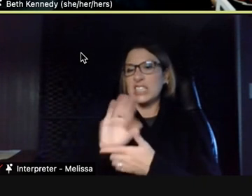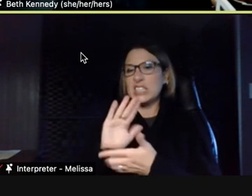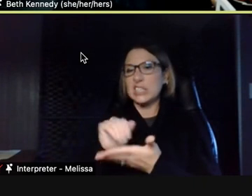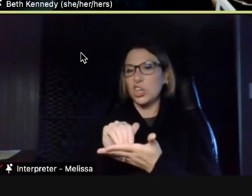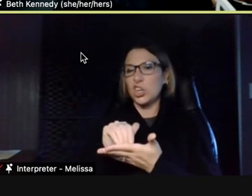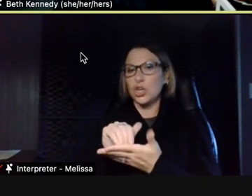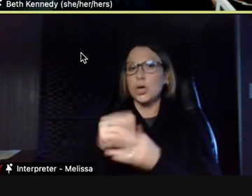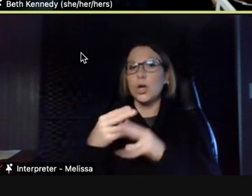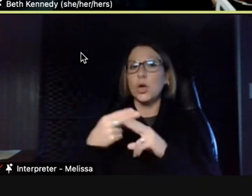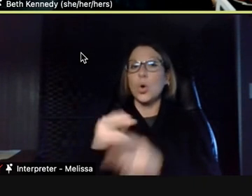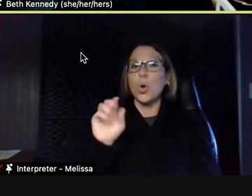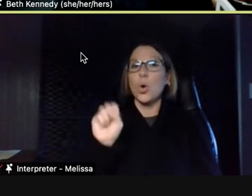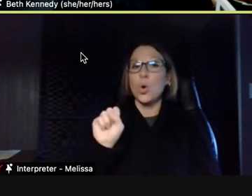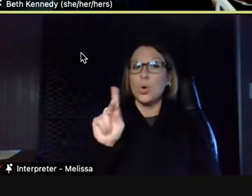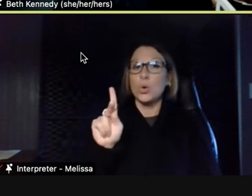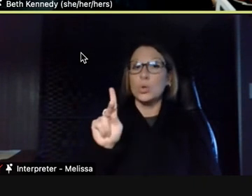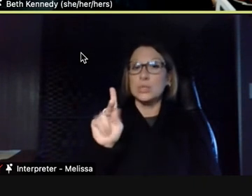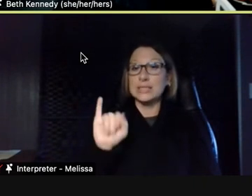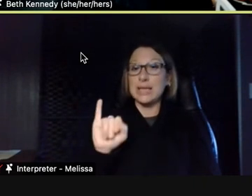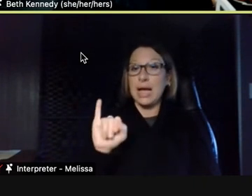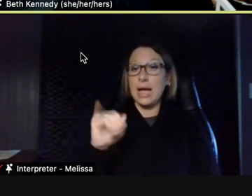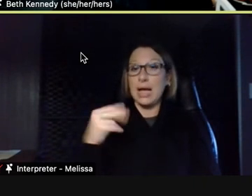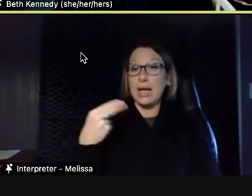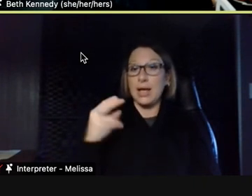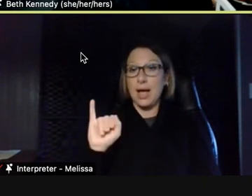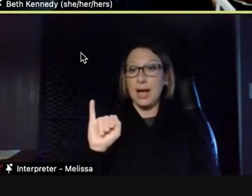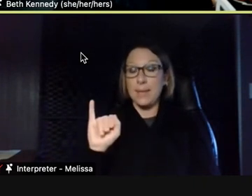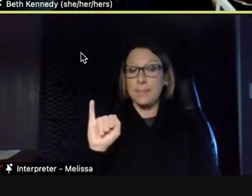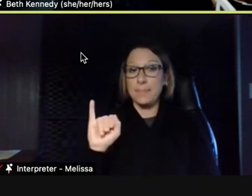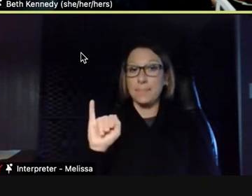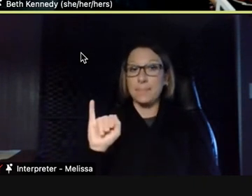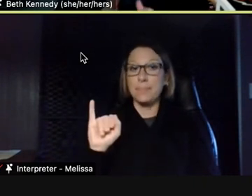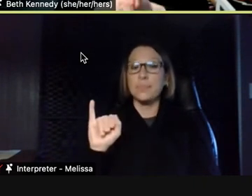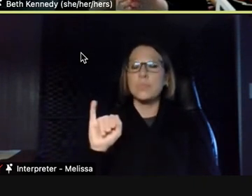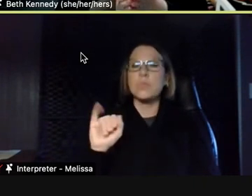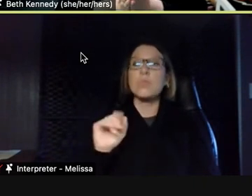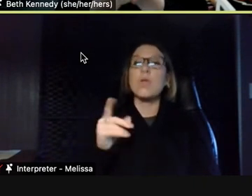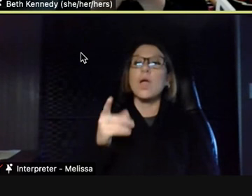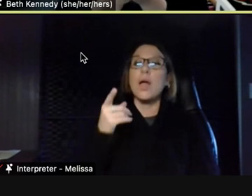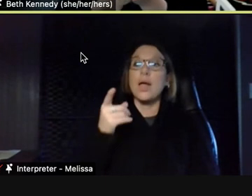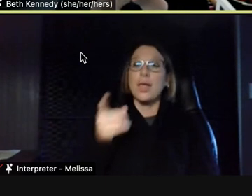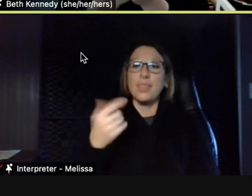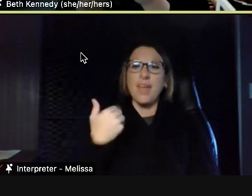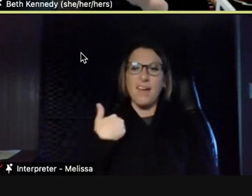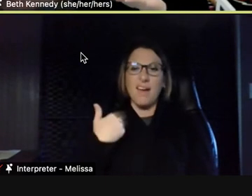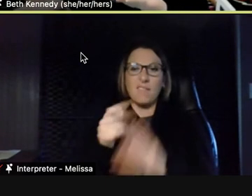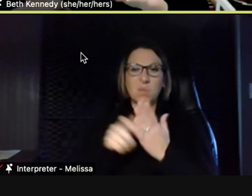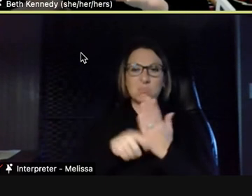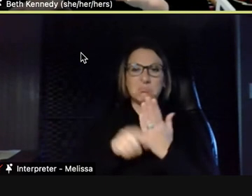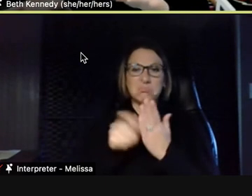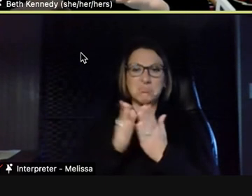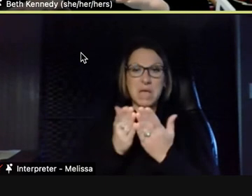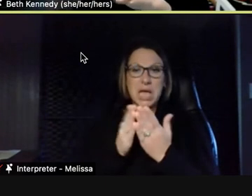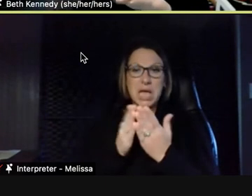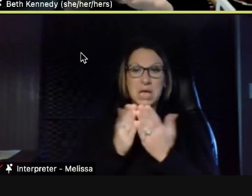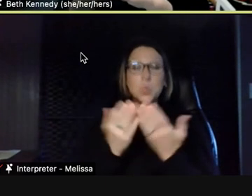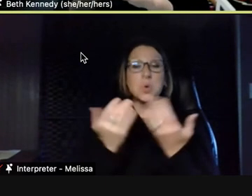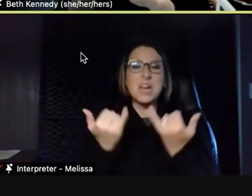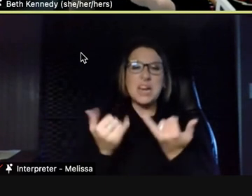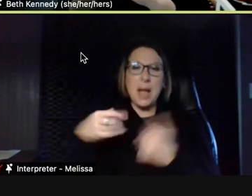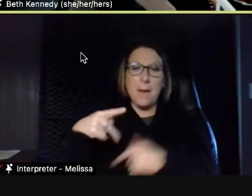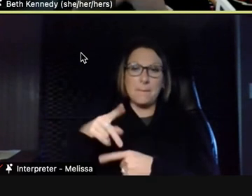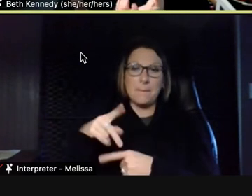High, and they generated this little manual that's now a PDF